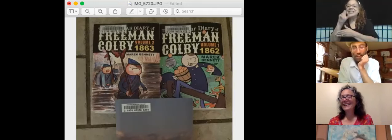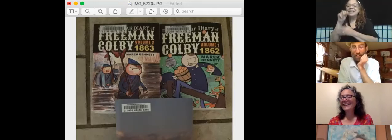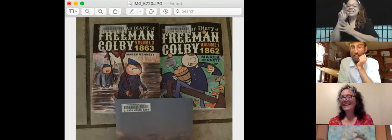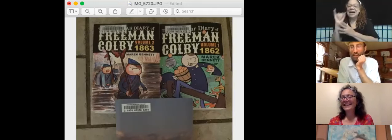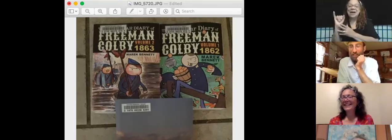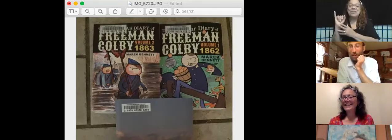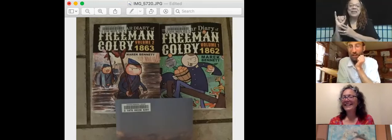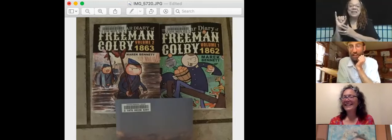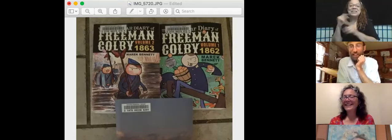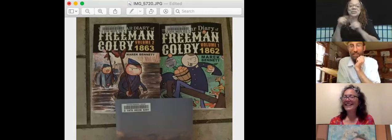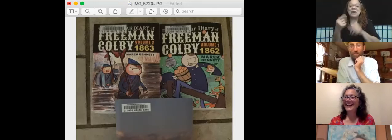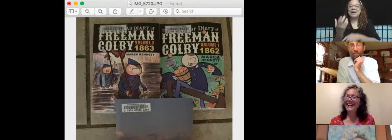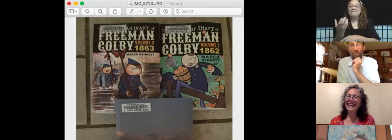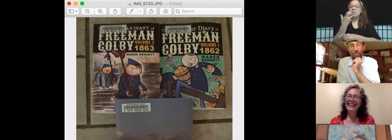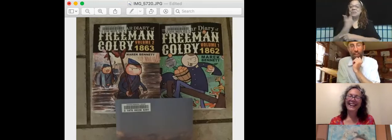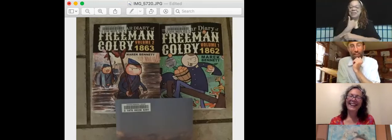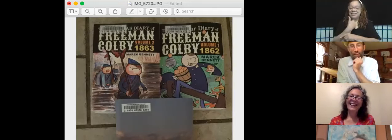tricked myself into this project.